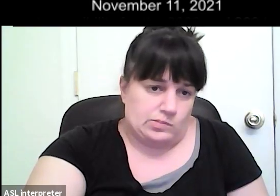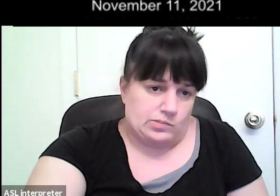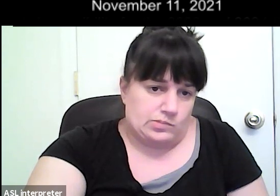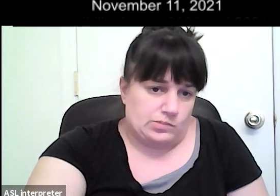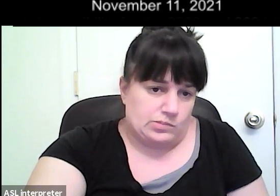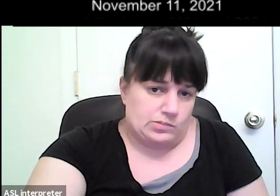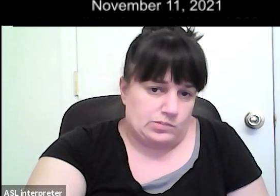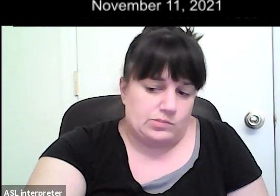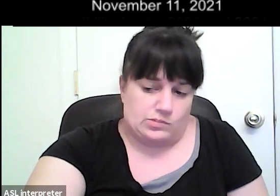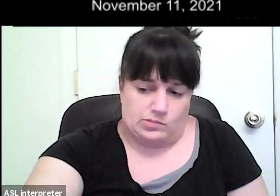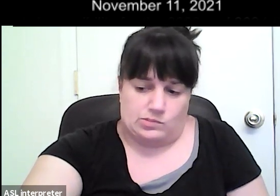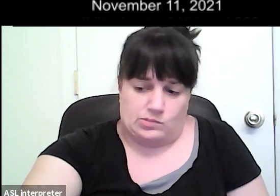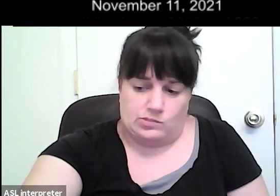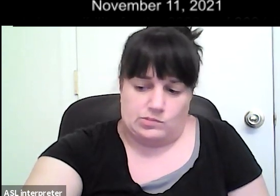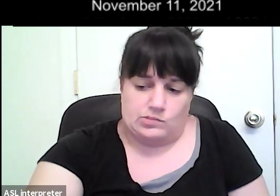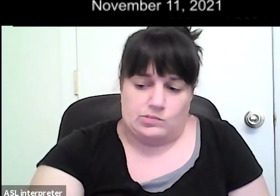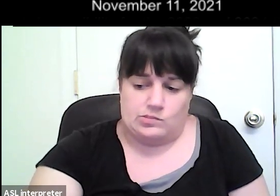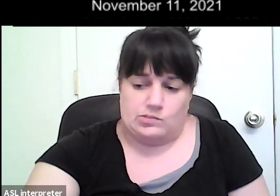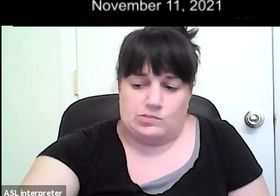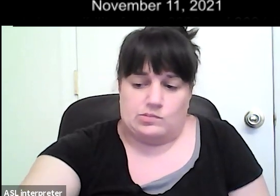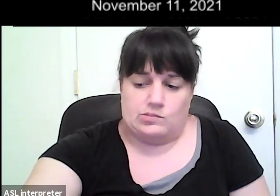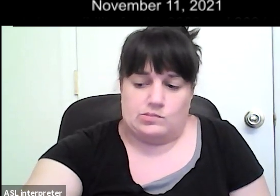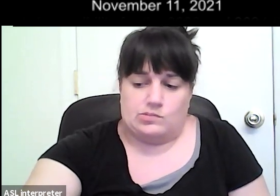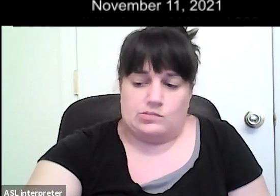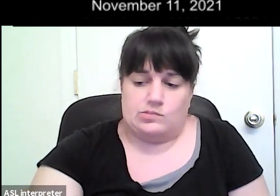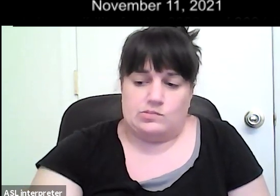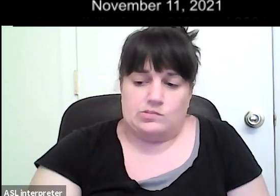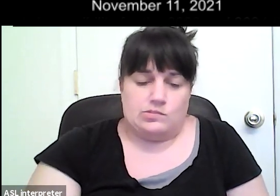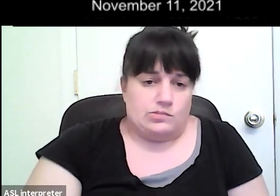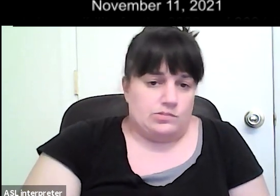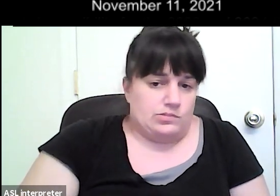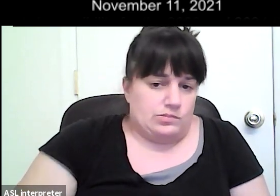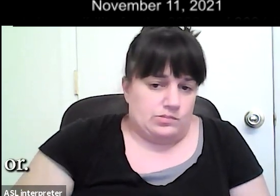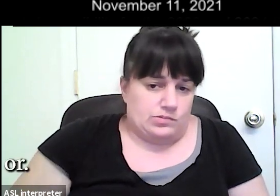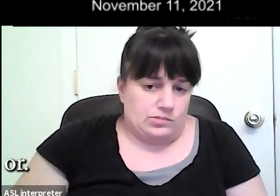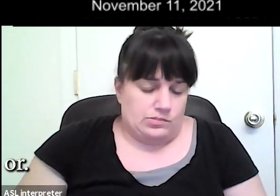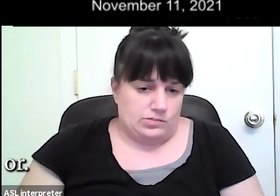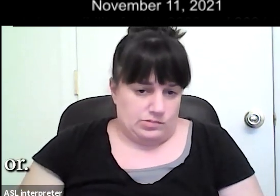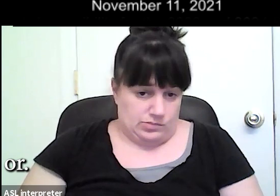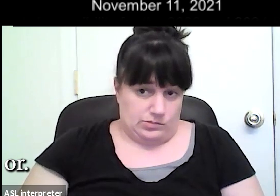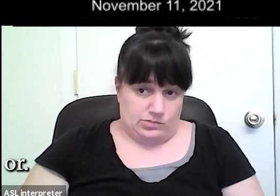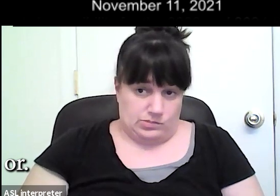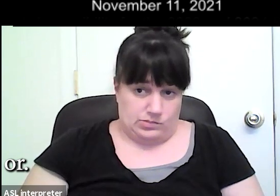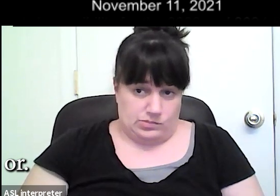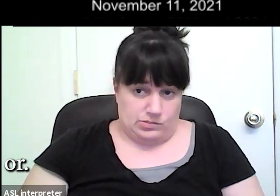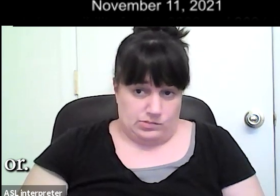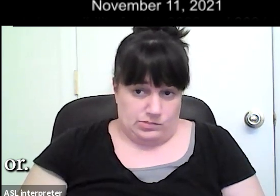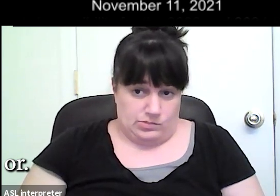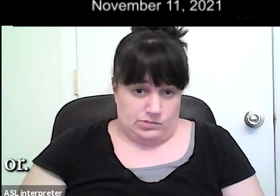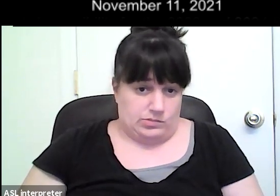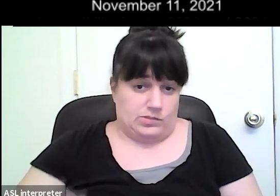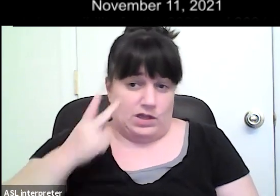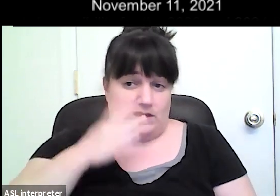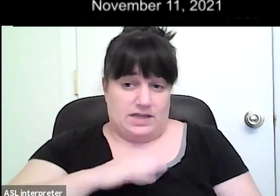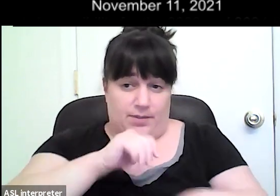Can you see that? Okay. Yes, we can. All right, there we go. I'll put it in slide. Well, do you see all my settings